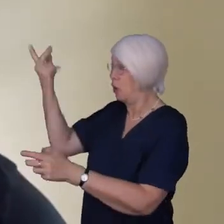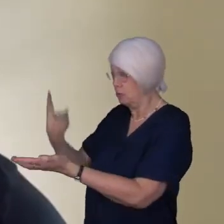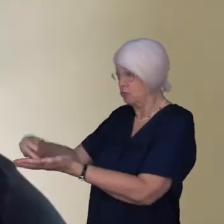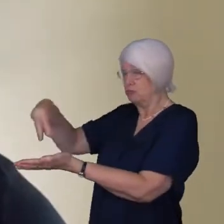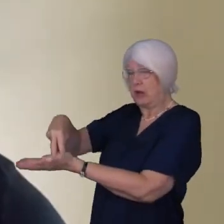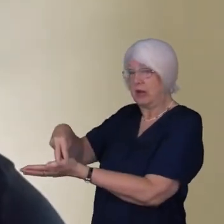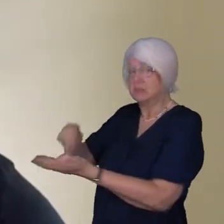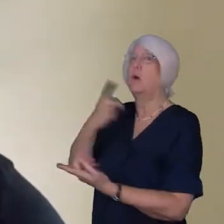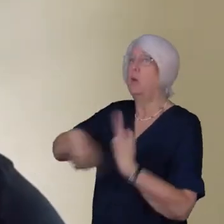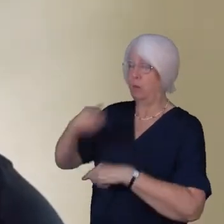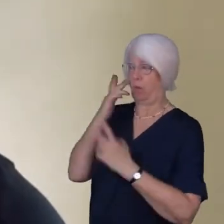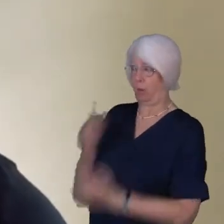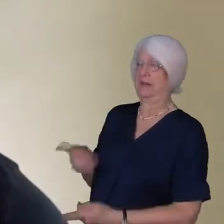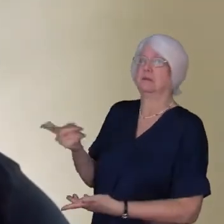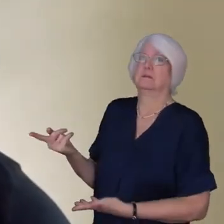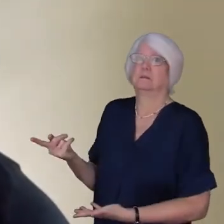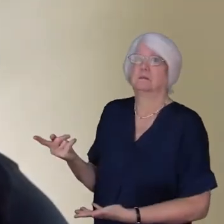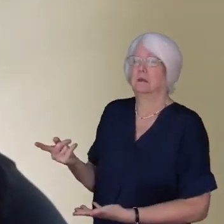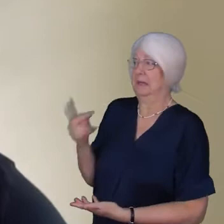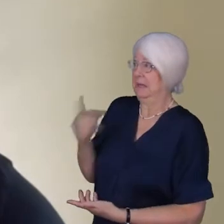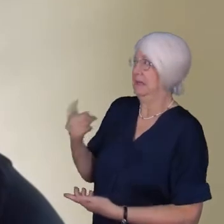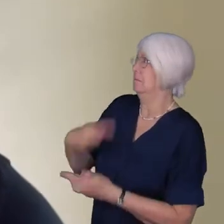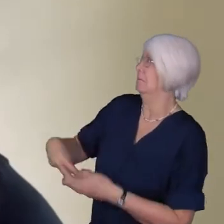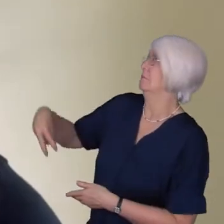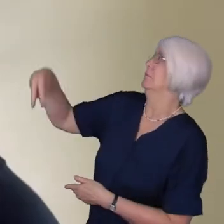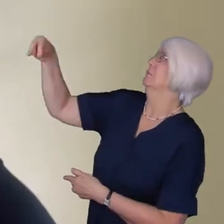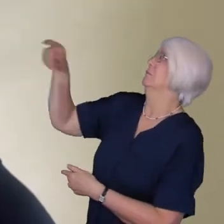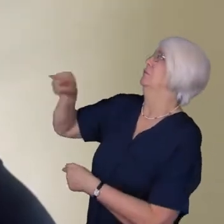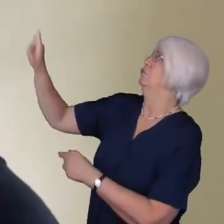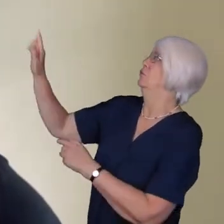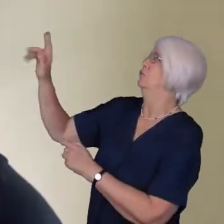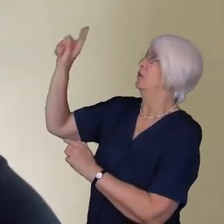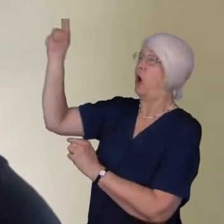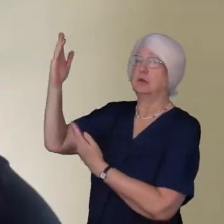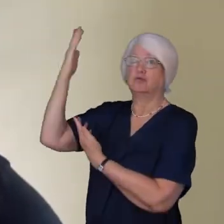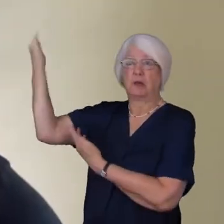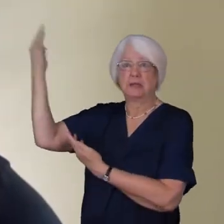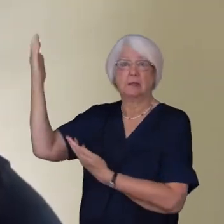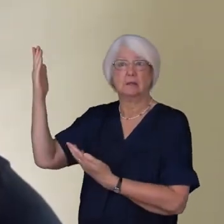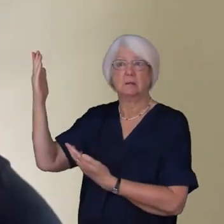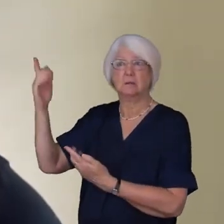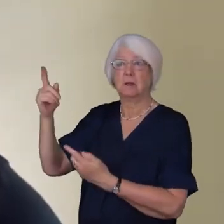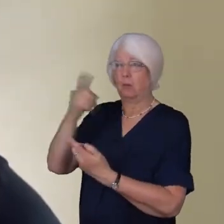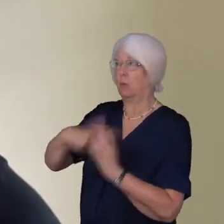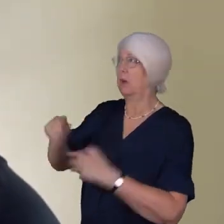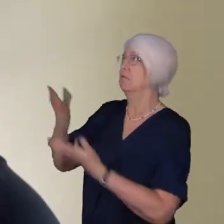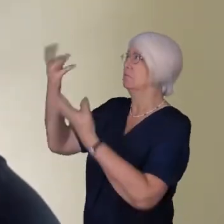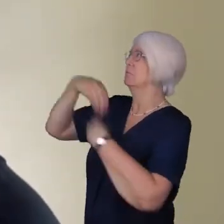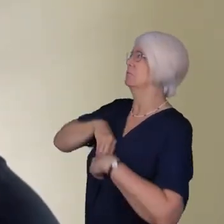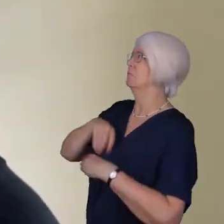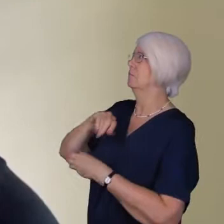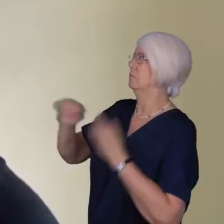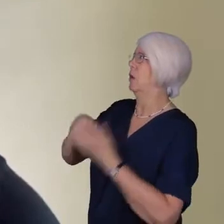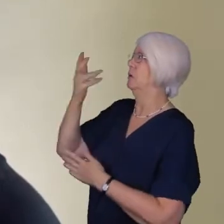are all witnesses. Being therefore exalted at the right hand of God, and having received the Father the promise of the